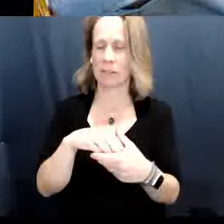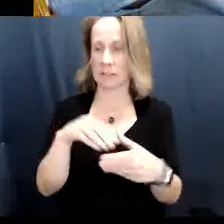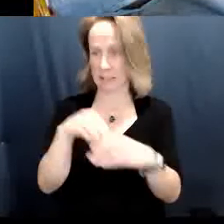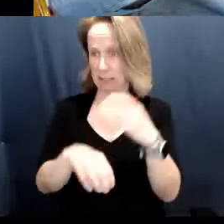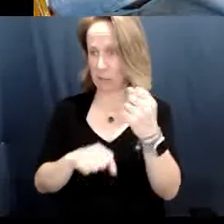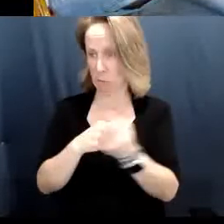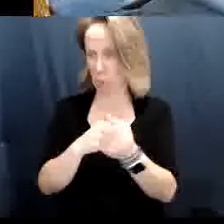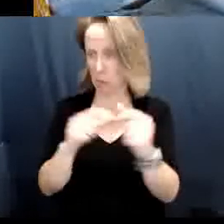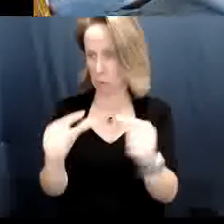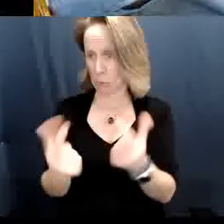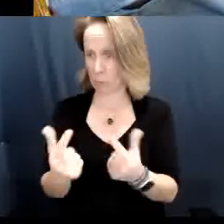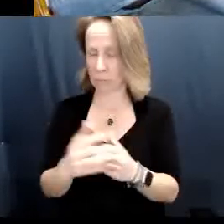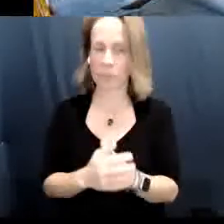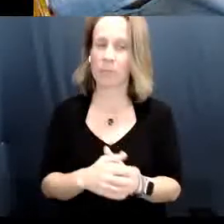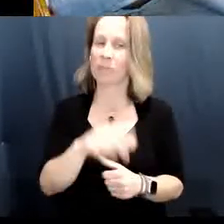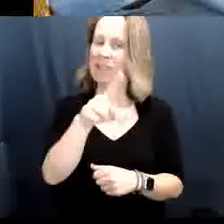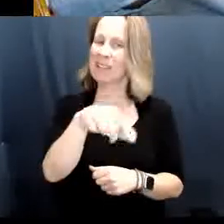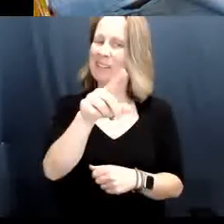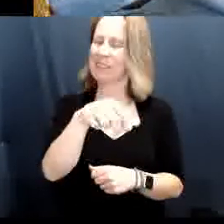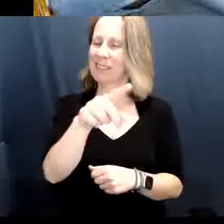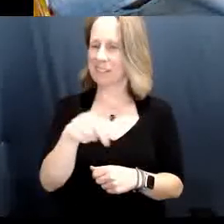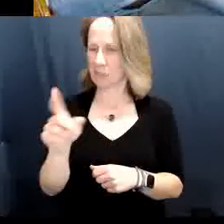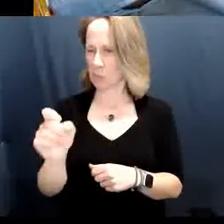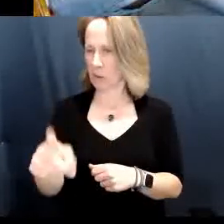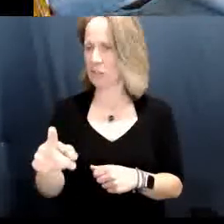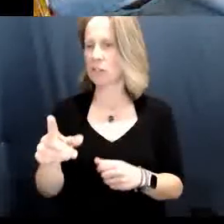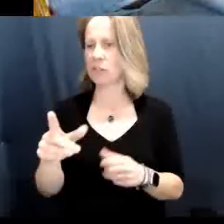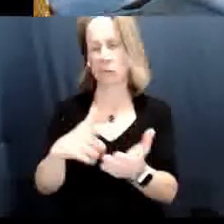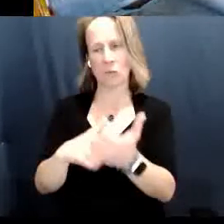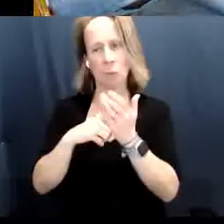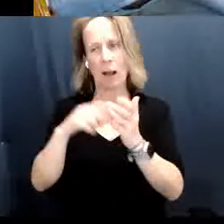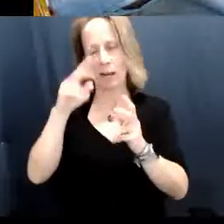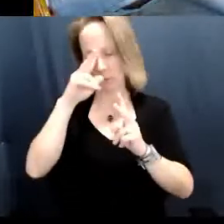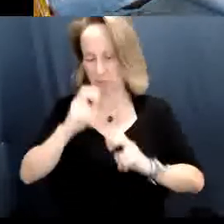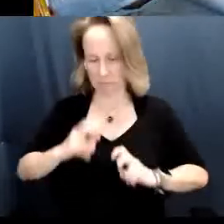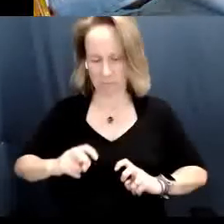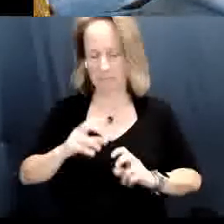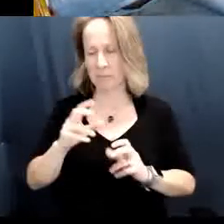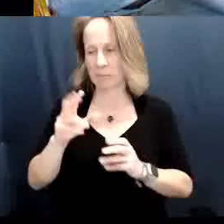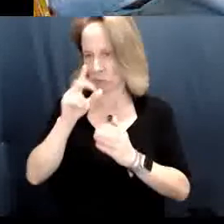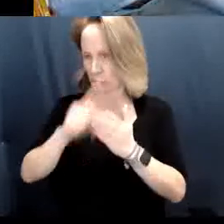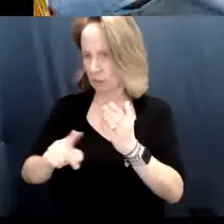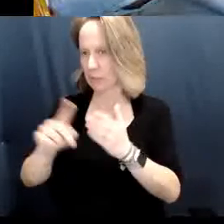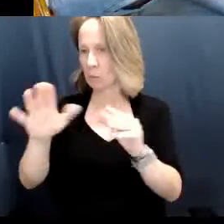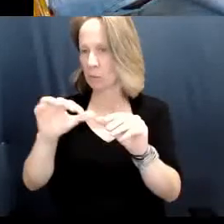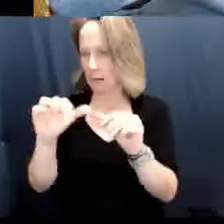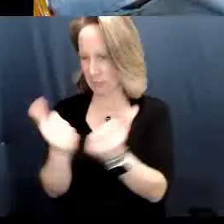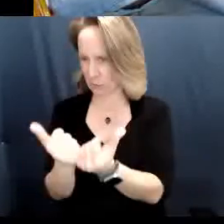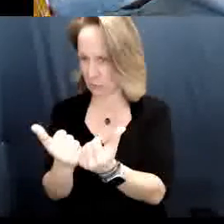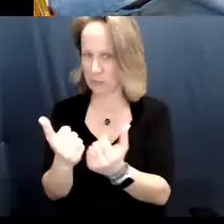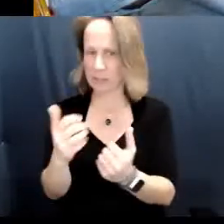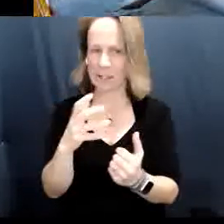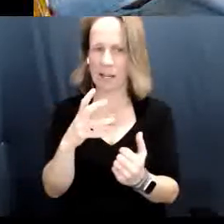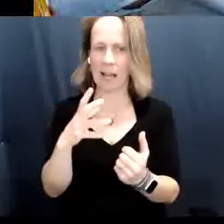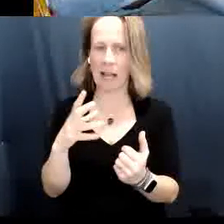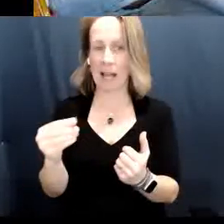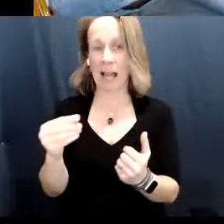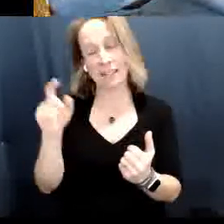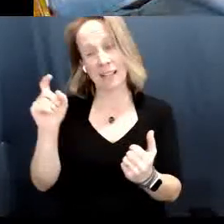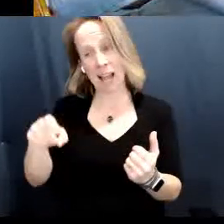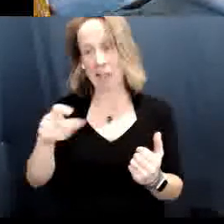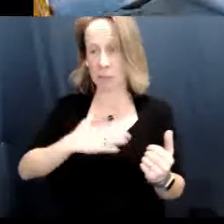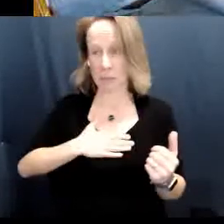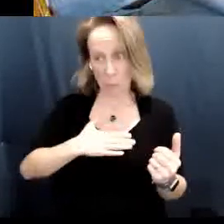specifically require some self-reflection on behalf of your agency, and to implement some of these things, there has to be a willingness to try something